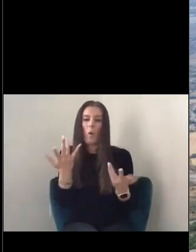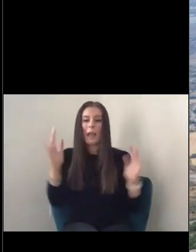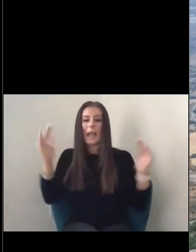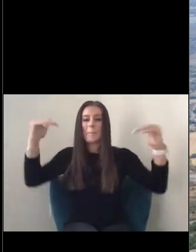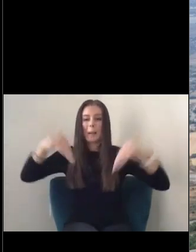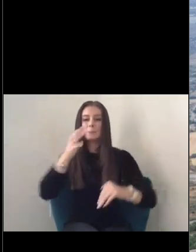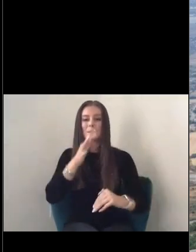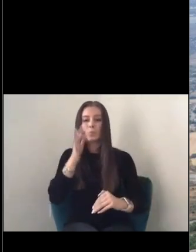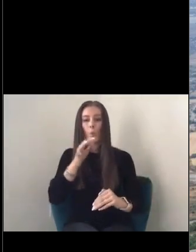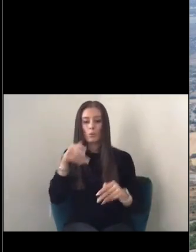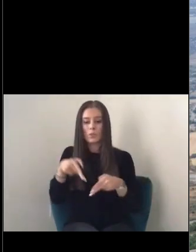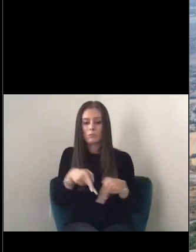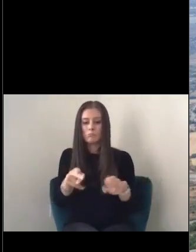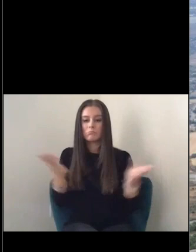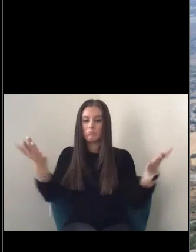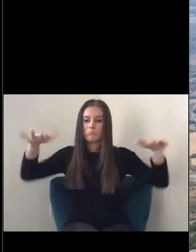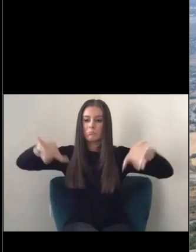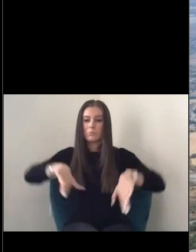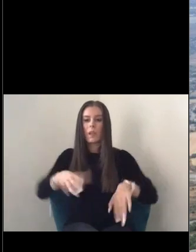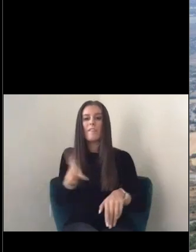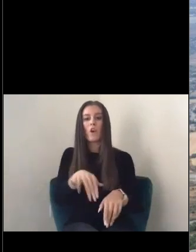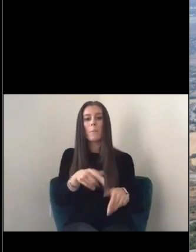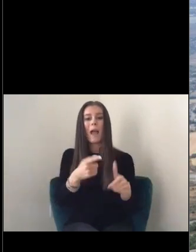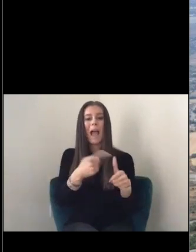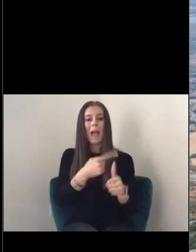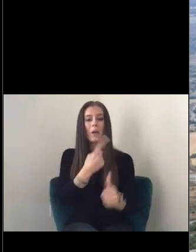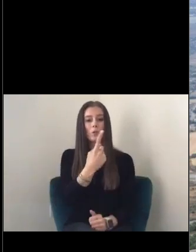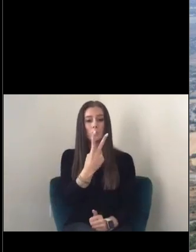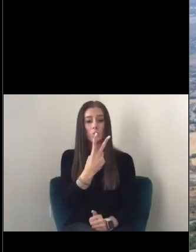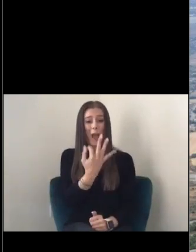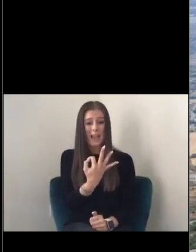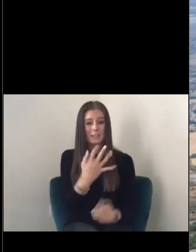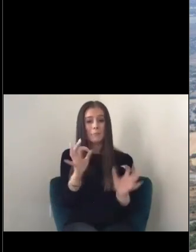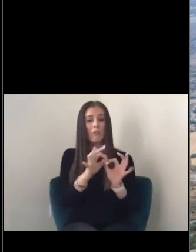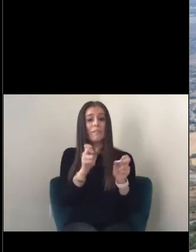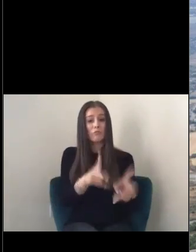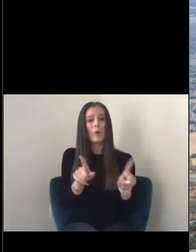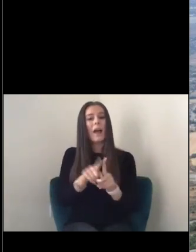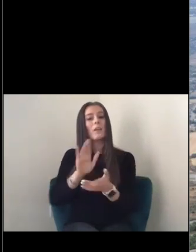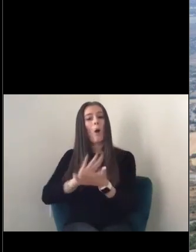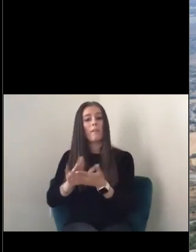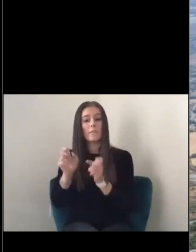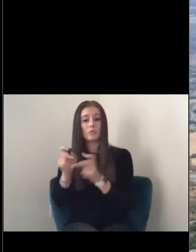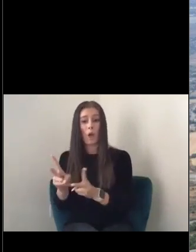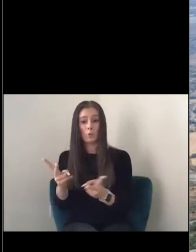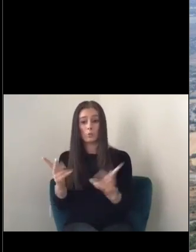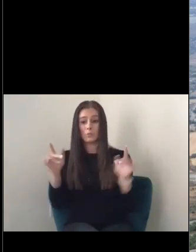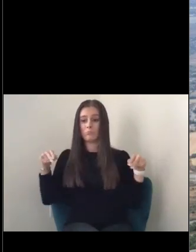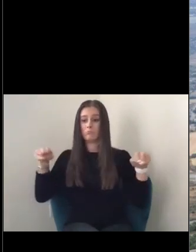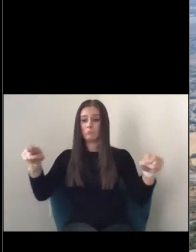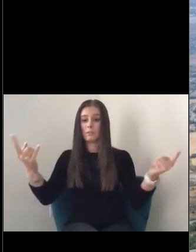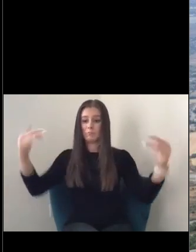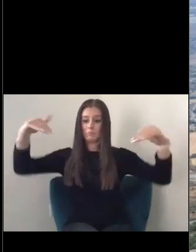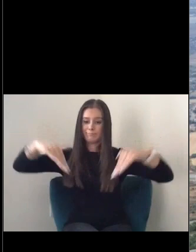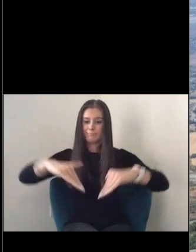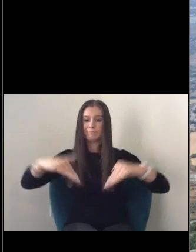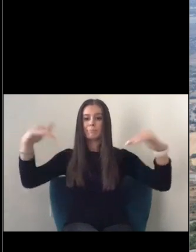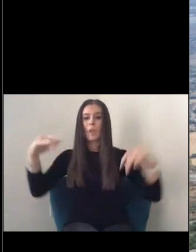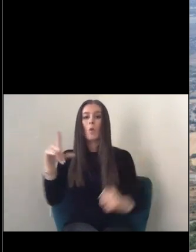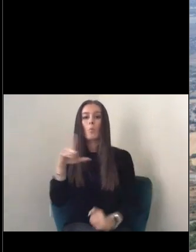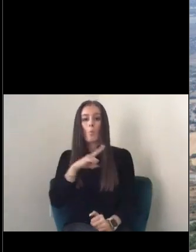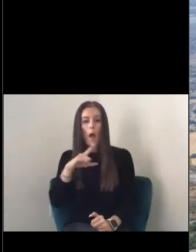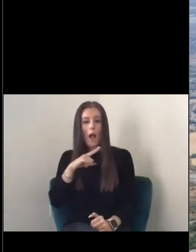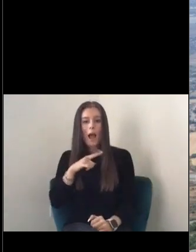the A128 Brentford Road and Howford Road. This is because it was at the same location as